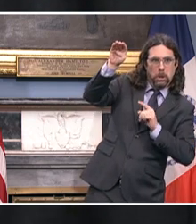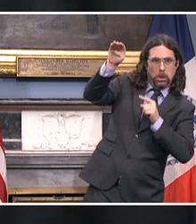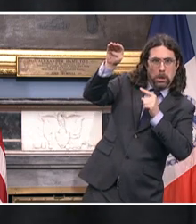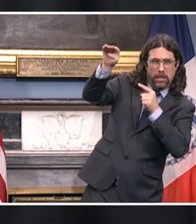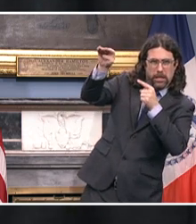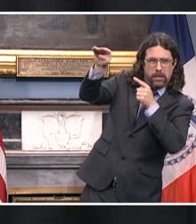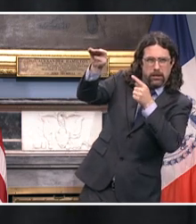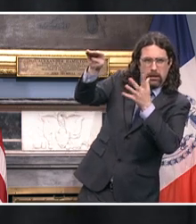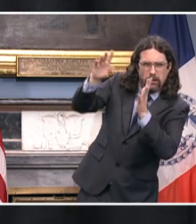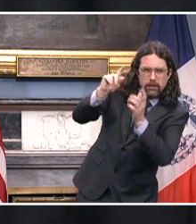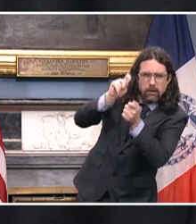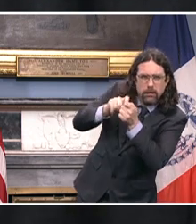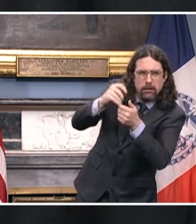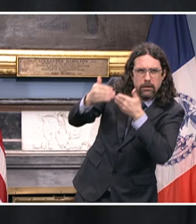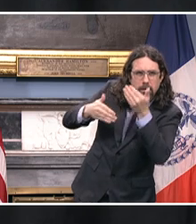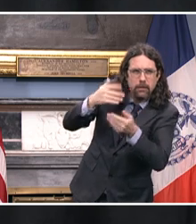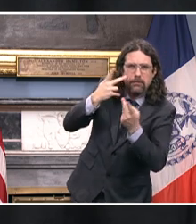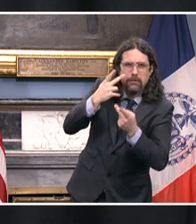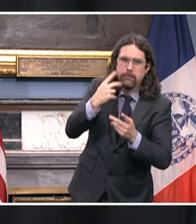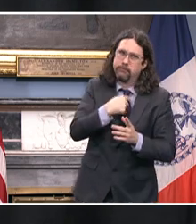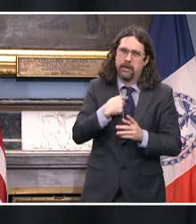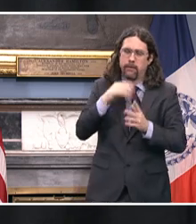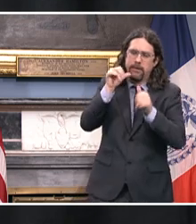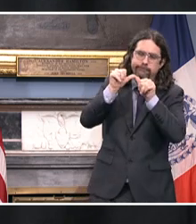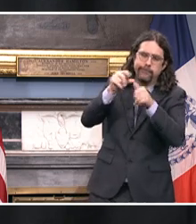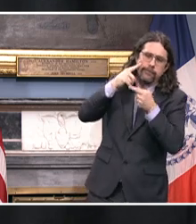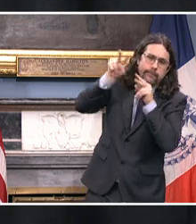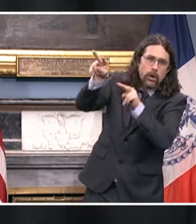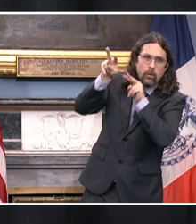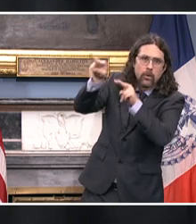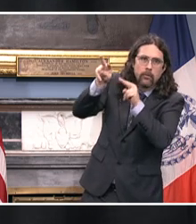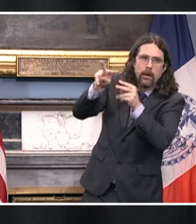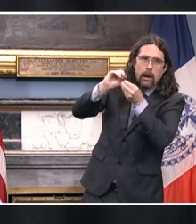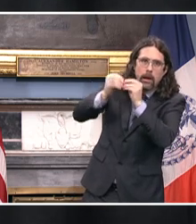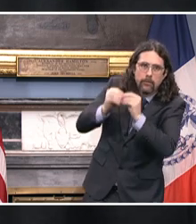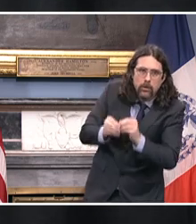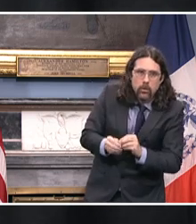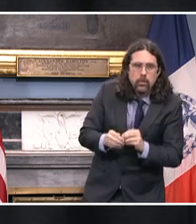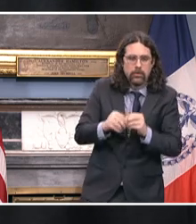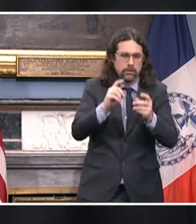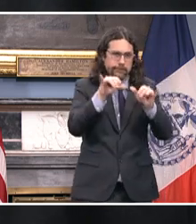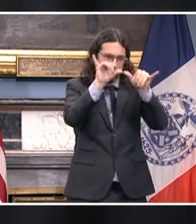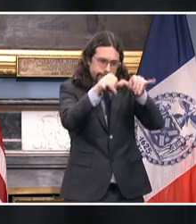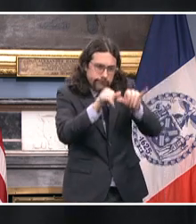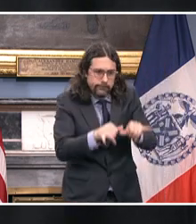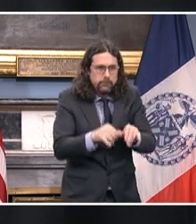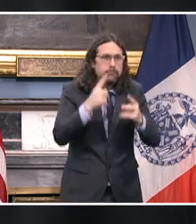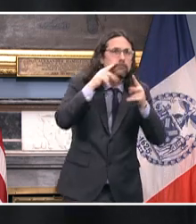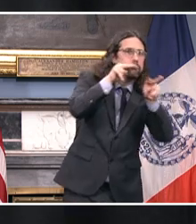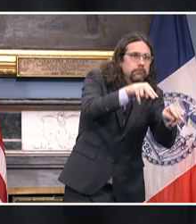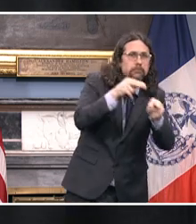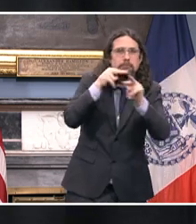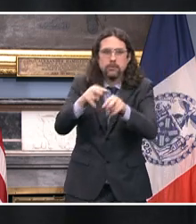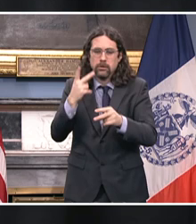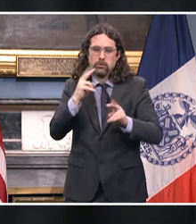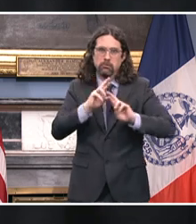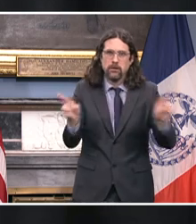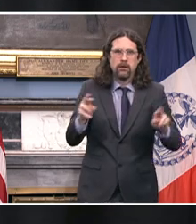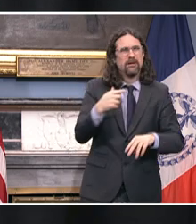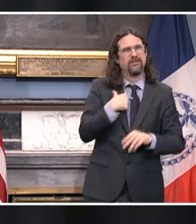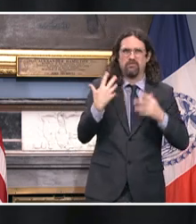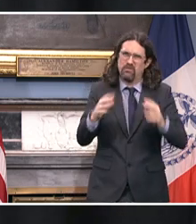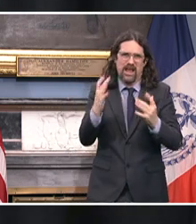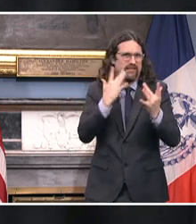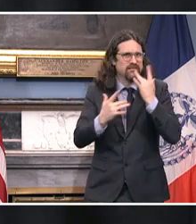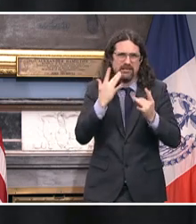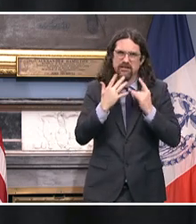some of these facilities to be as much for medical use. Where we go ahead to the phases I described yesterday with low transmission